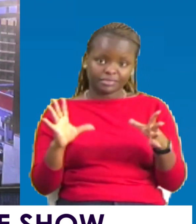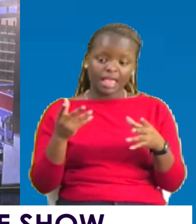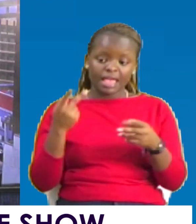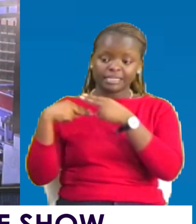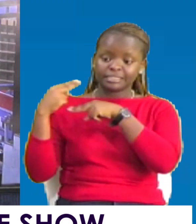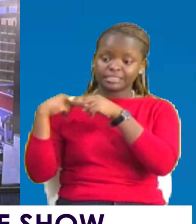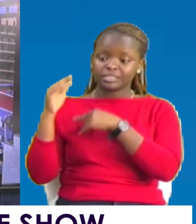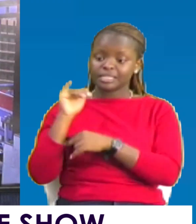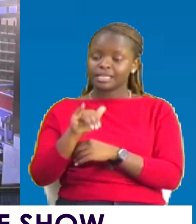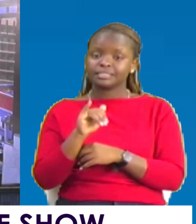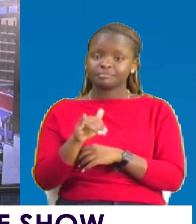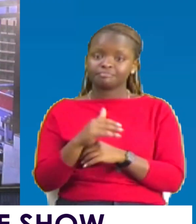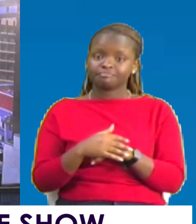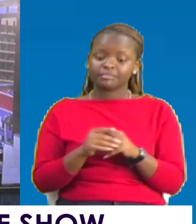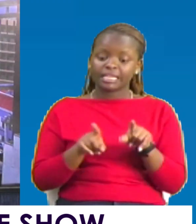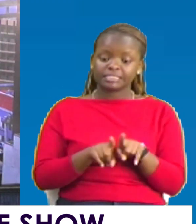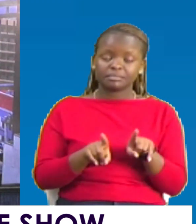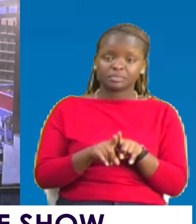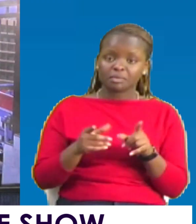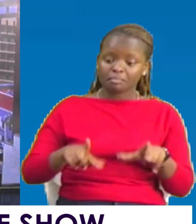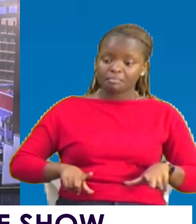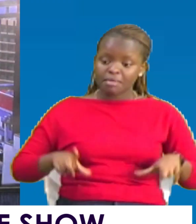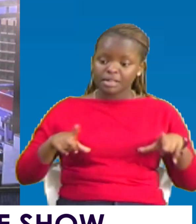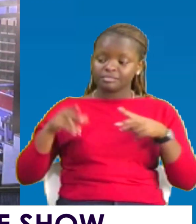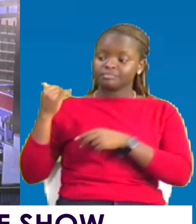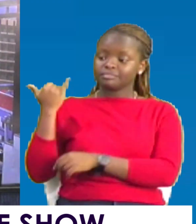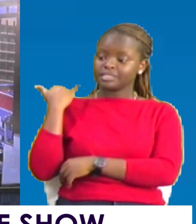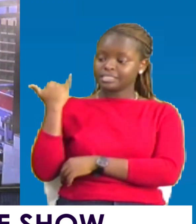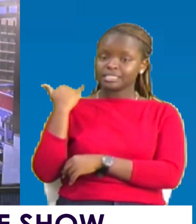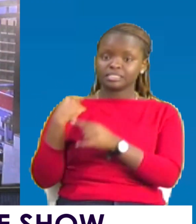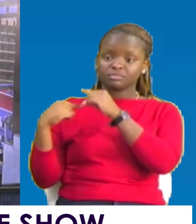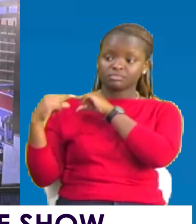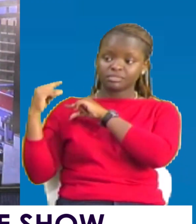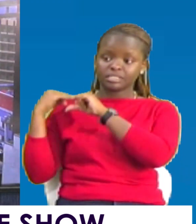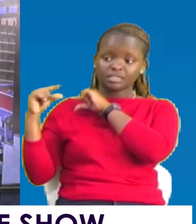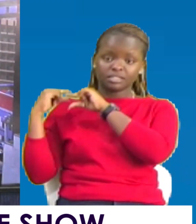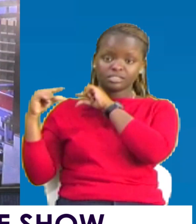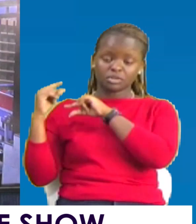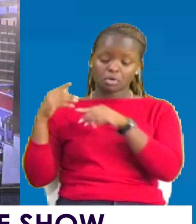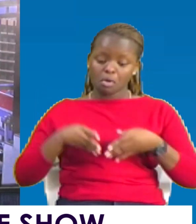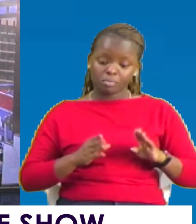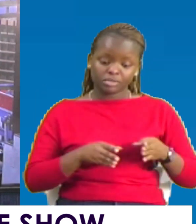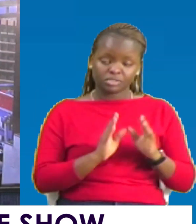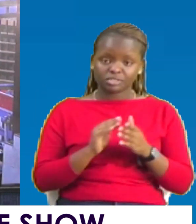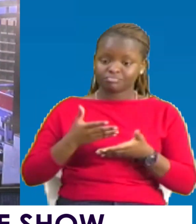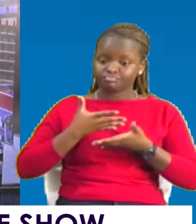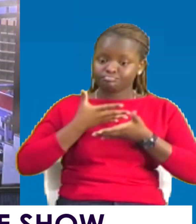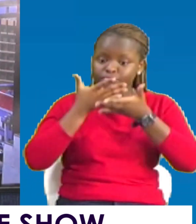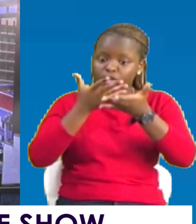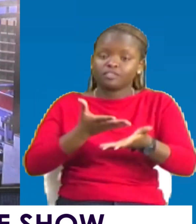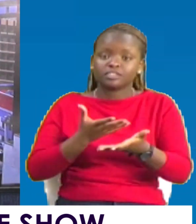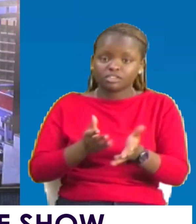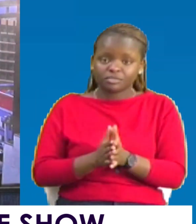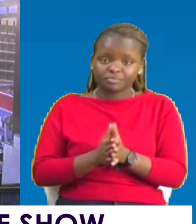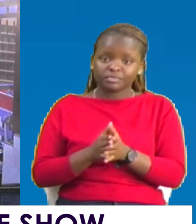history. Even the people who lived in the yesterday generation, there is an opportunity for repentance. That is the good